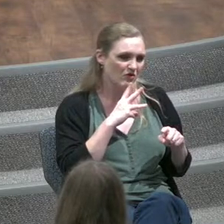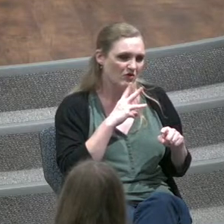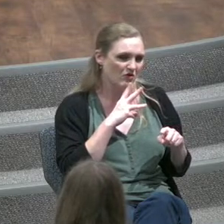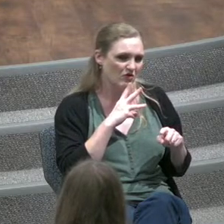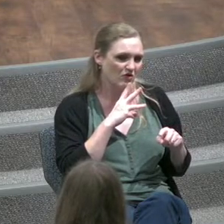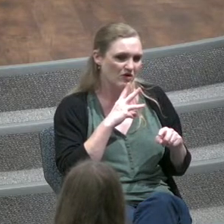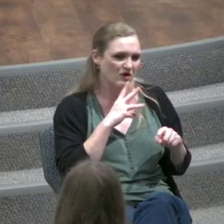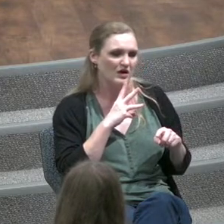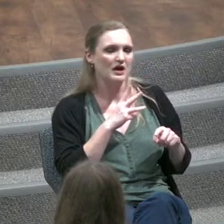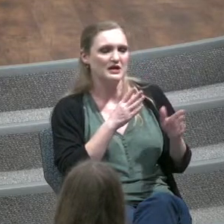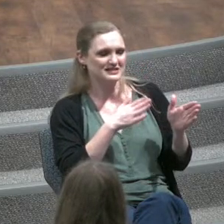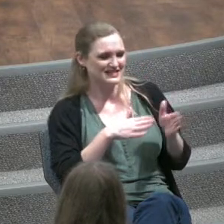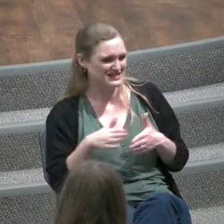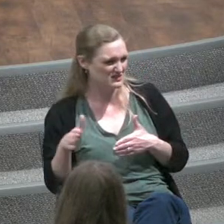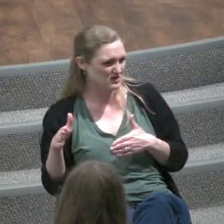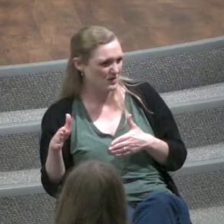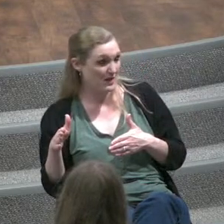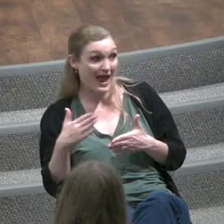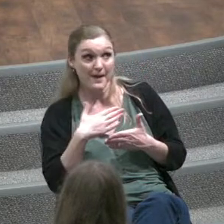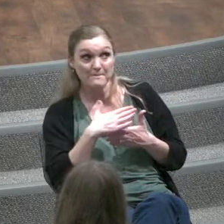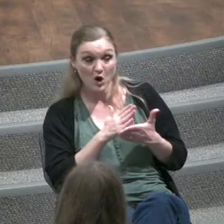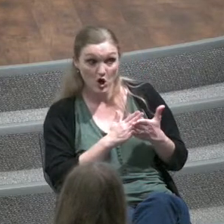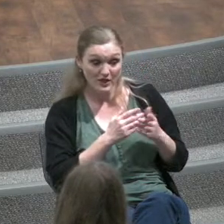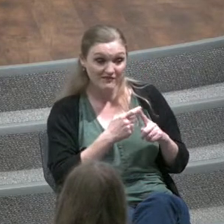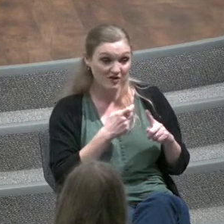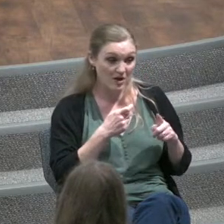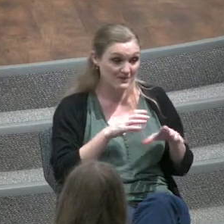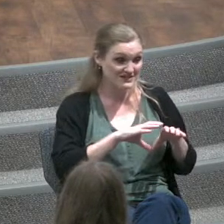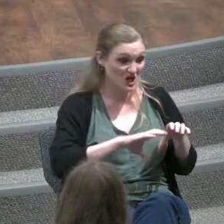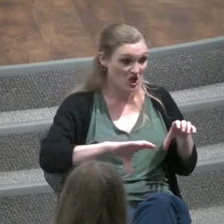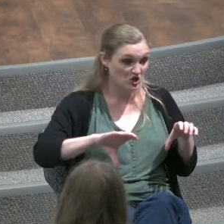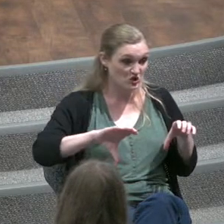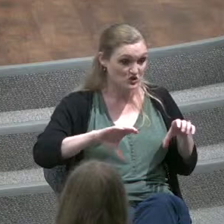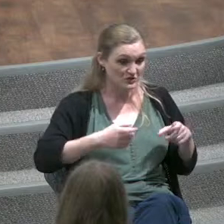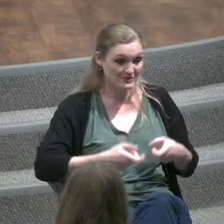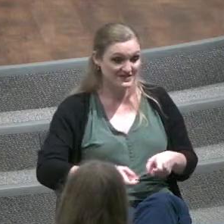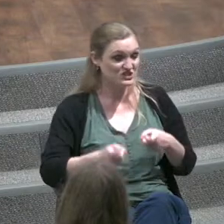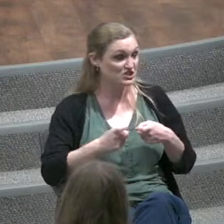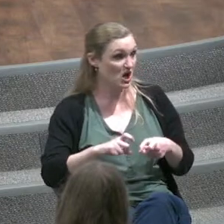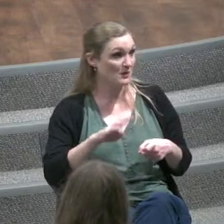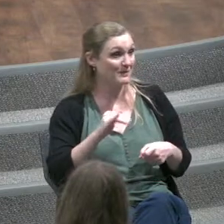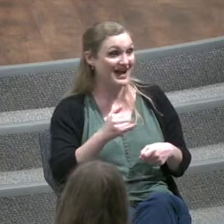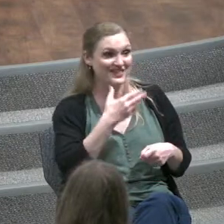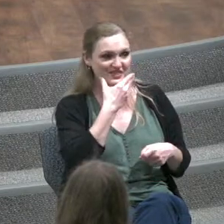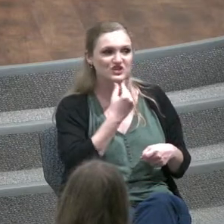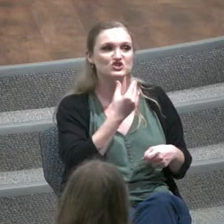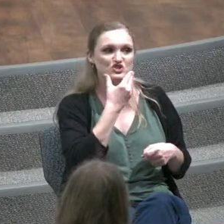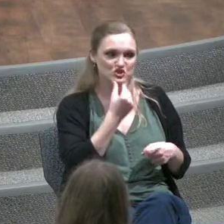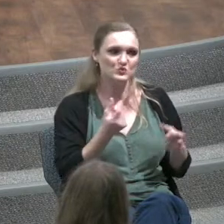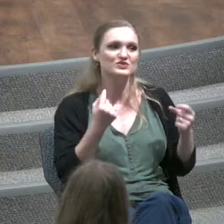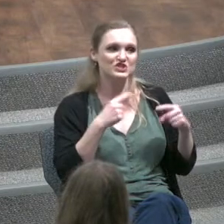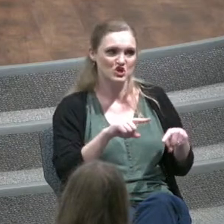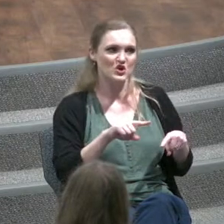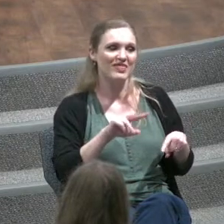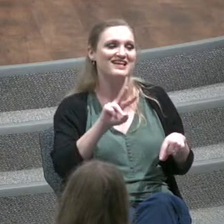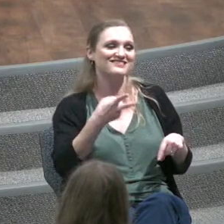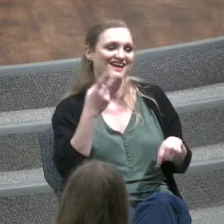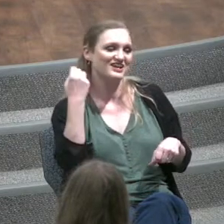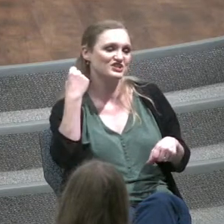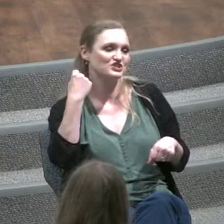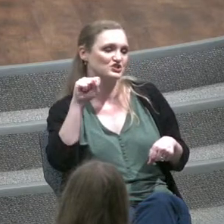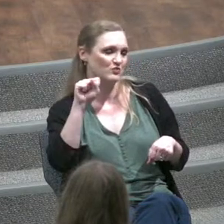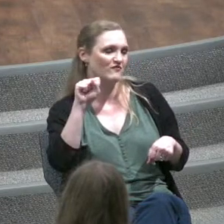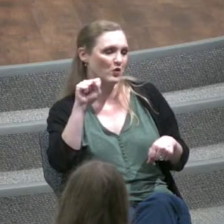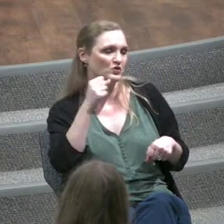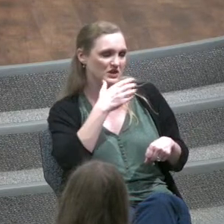the Great would have built, and partly from tunnels that would have been dug by the Jews during that Second Jewish Revolt. So